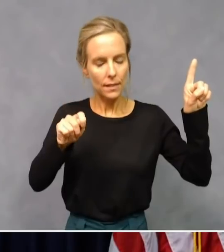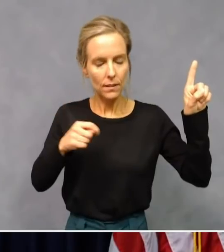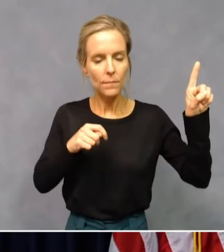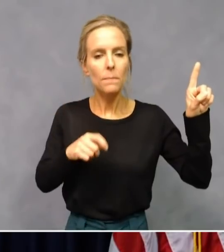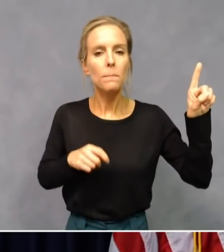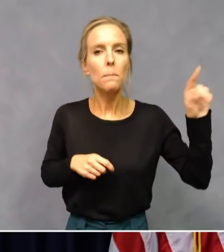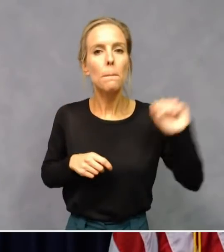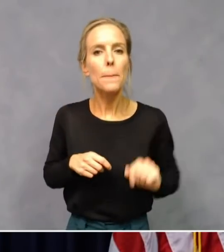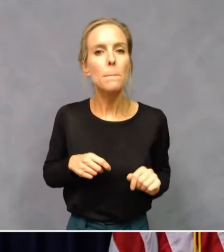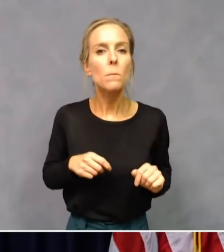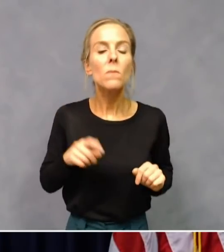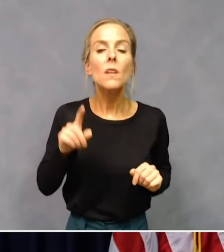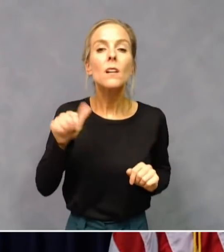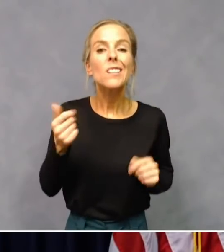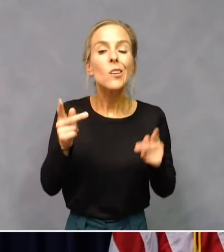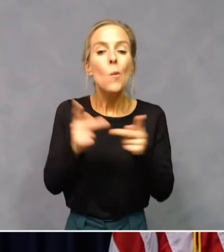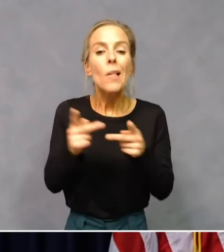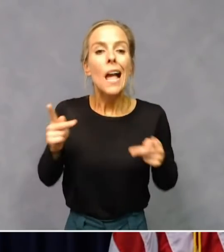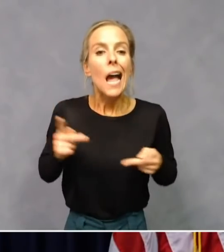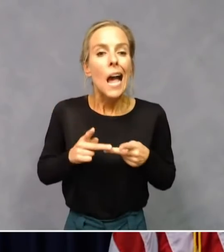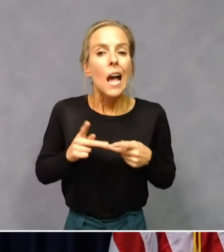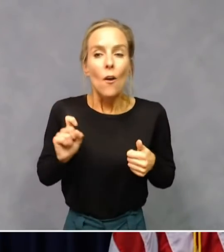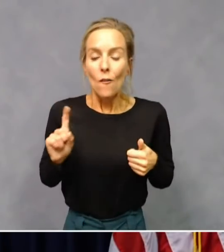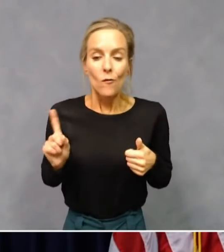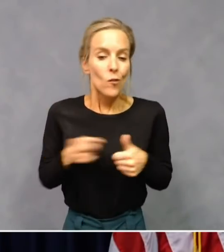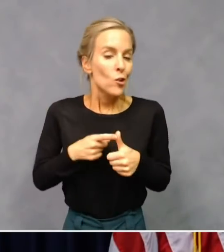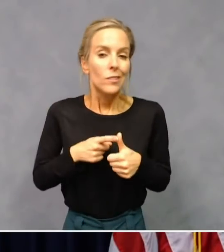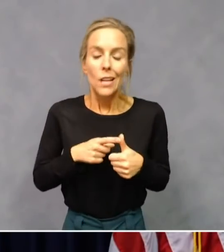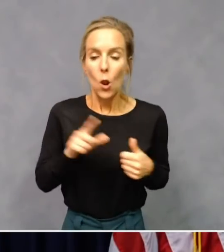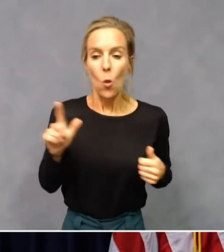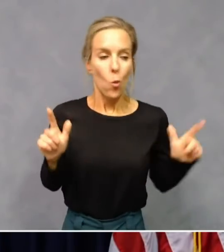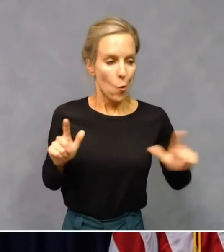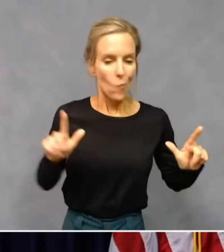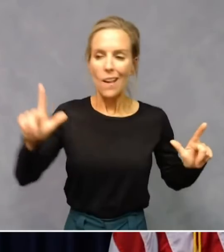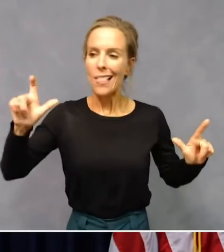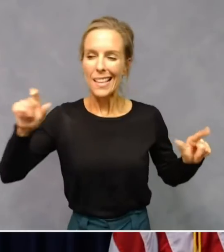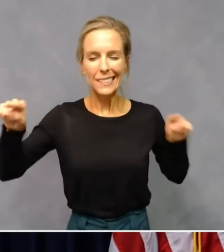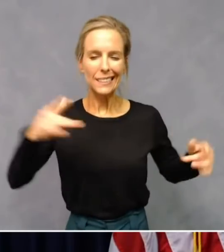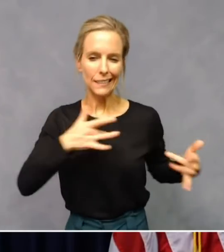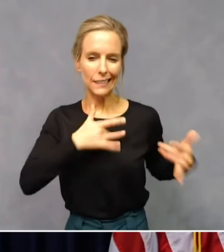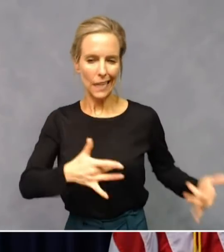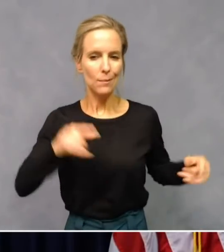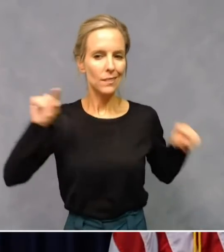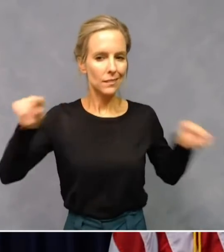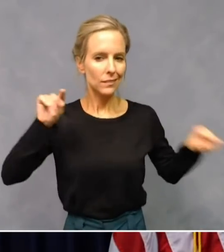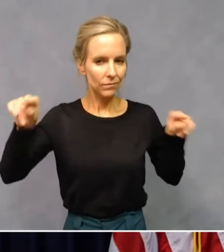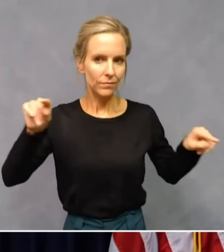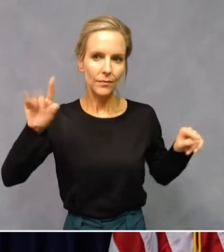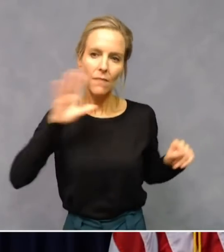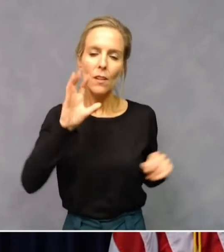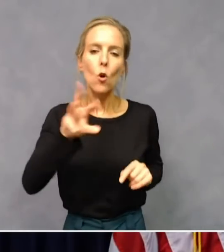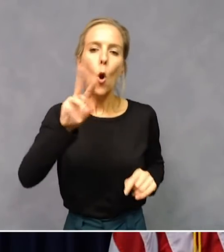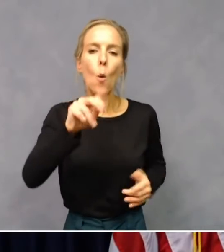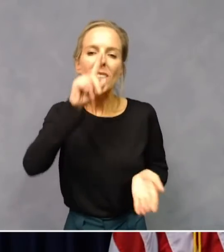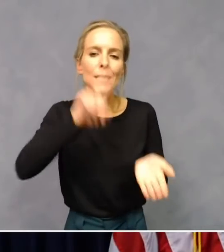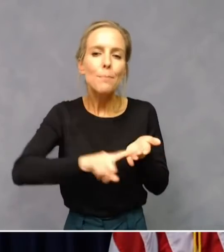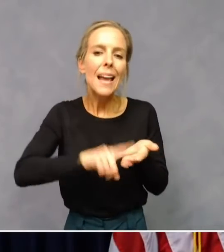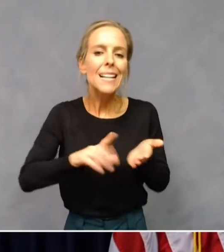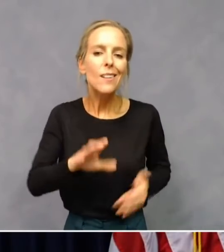The other places you turn to first are Louisville and Lexington, because they have their own inspectors, for instance, in ABC.